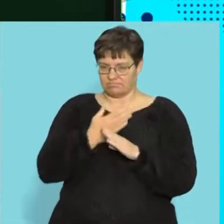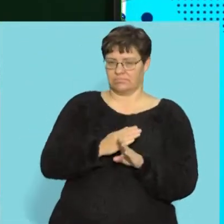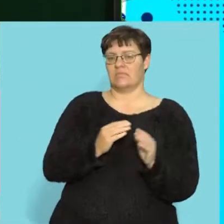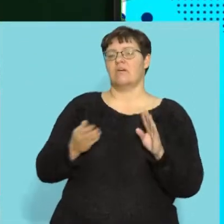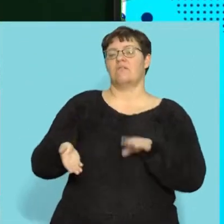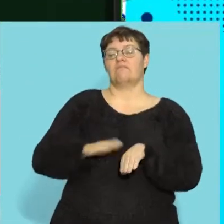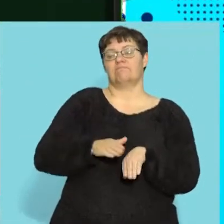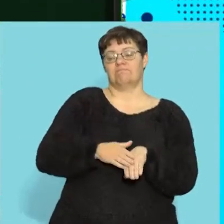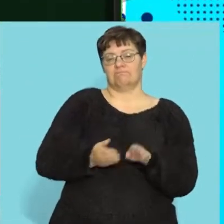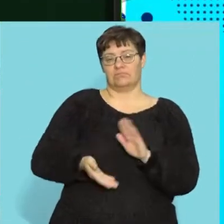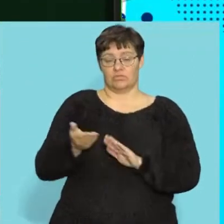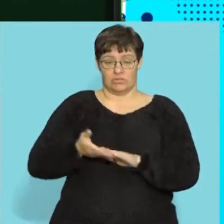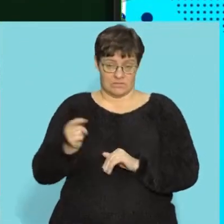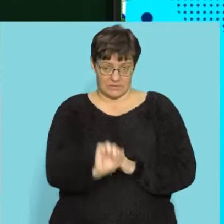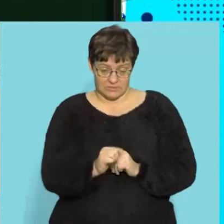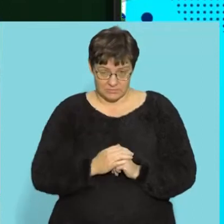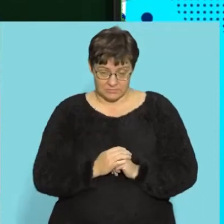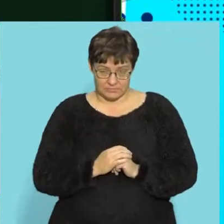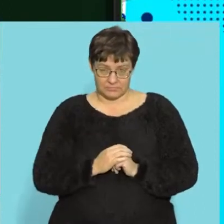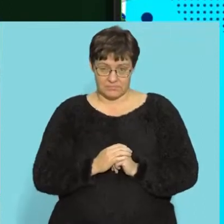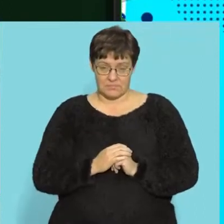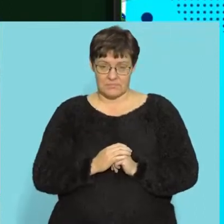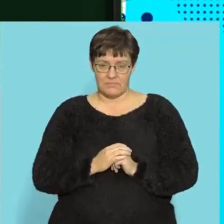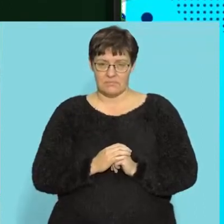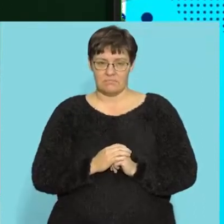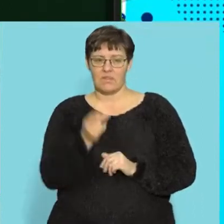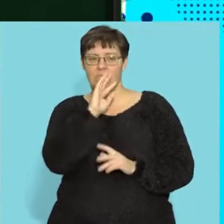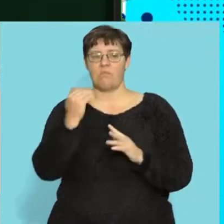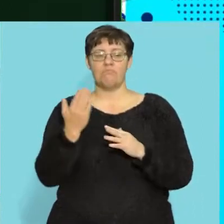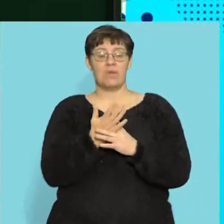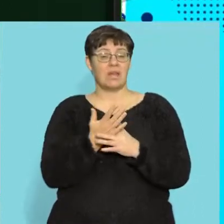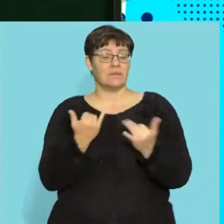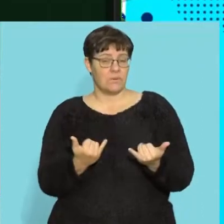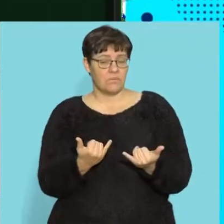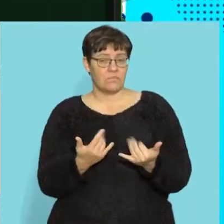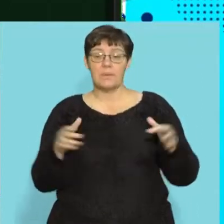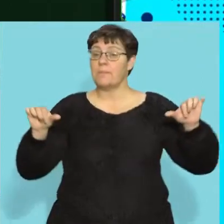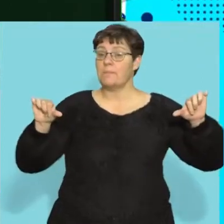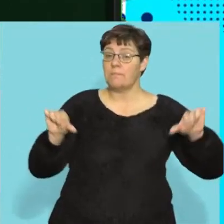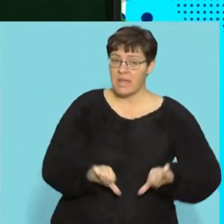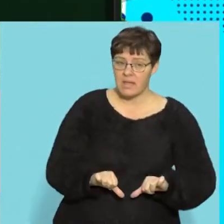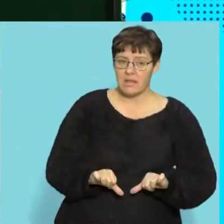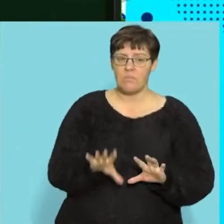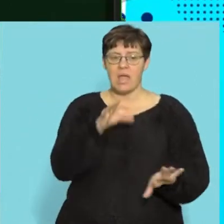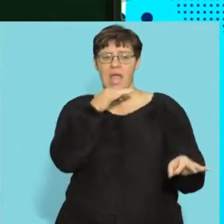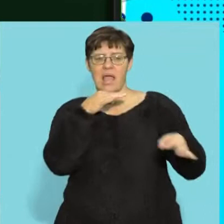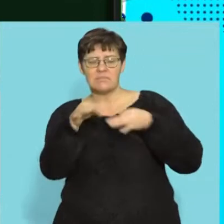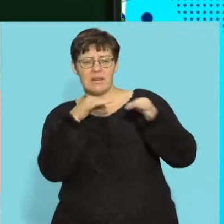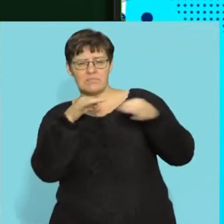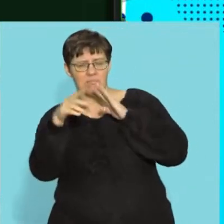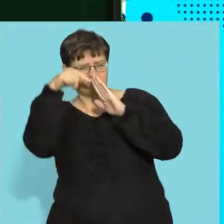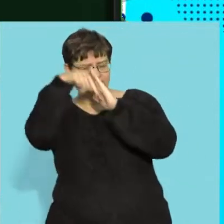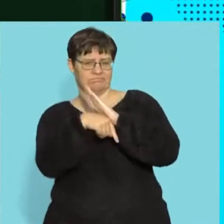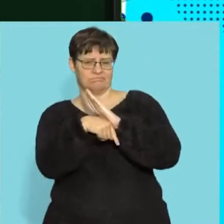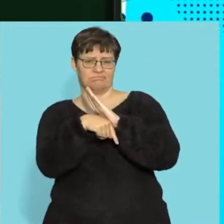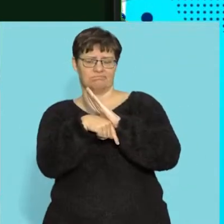which, there is opposition to the flow of charges within an electric circuit. We'll take a short breather for now, and when we come back, we'll